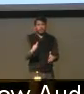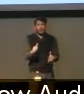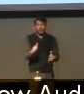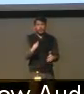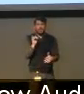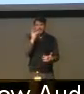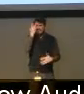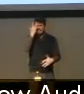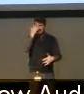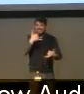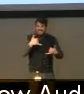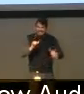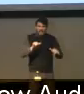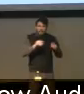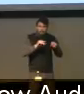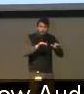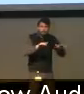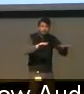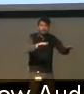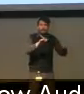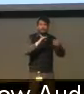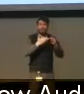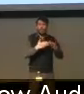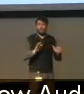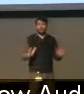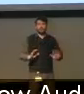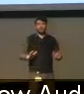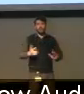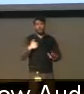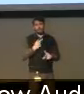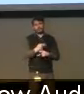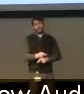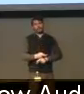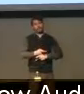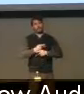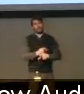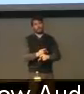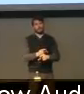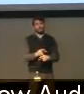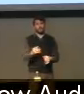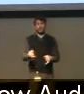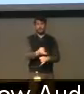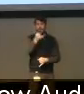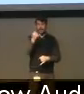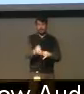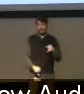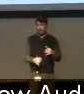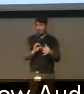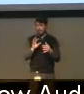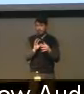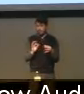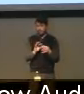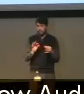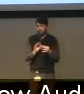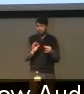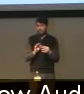population, but we're going to want to be careful of that and be cognizant of that. Final thing that I would just comment on